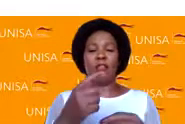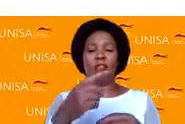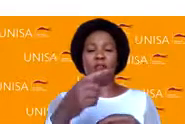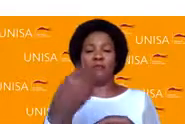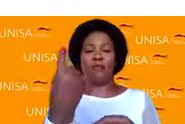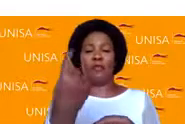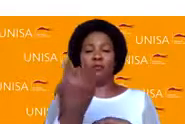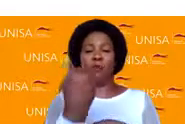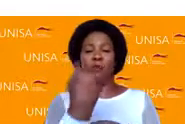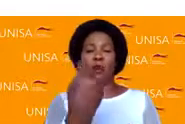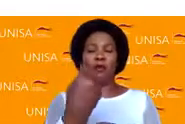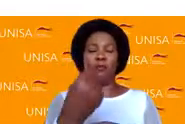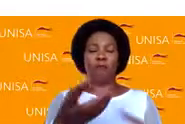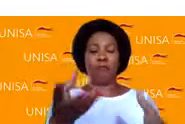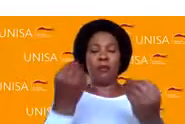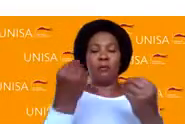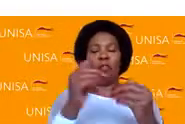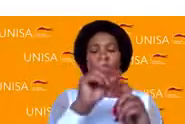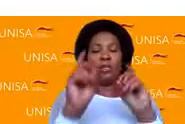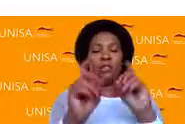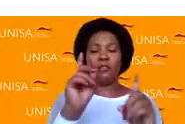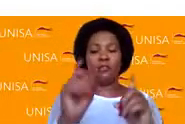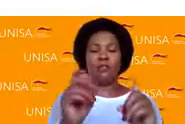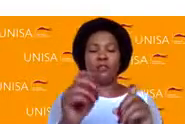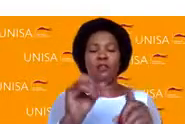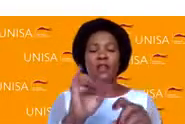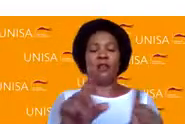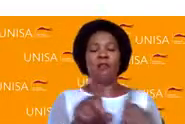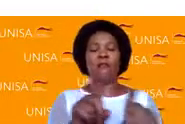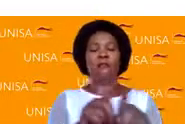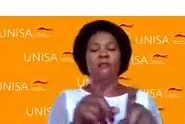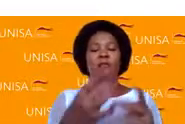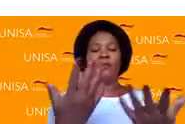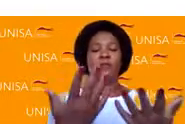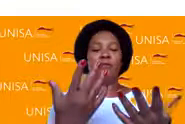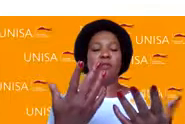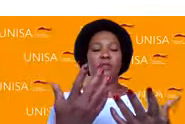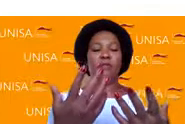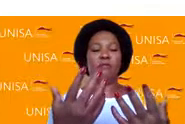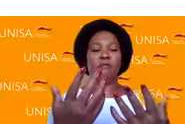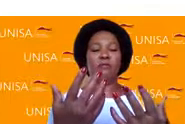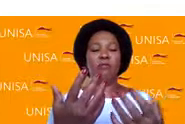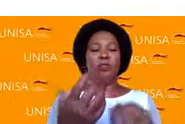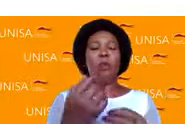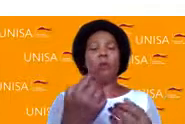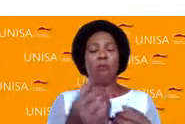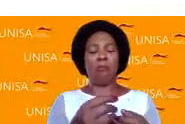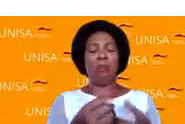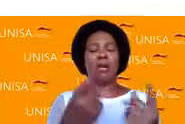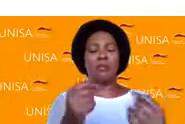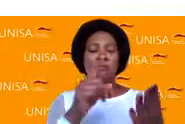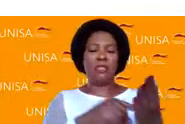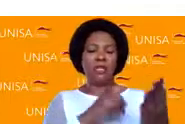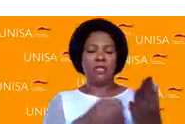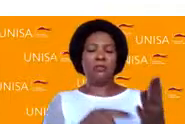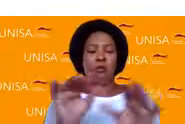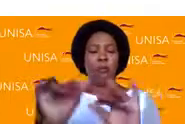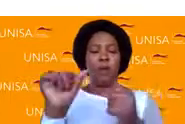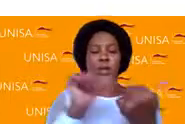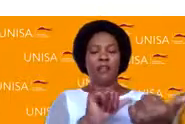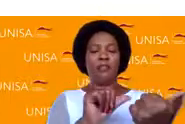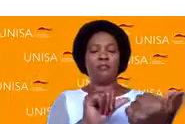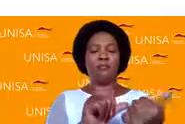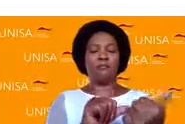try and answer all the questions. As you might be then studying further, you might realize, oh, I made a mistake. So you can always go back